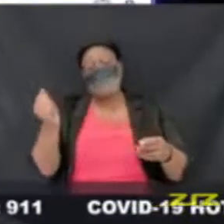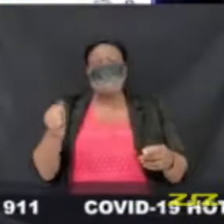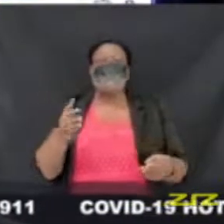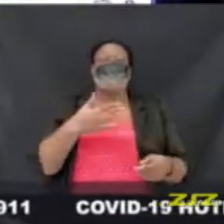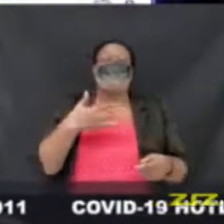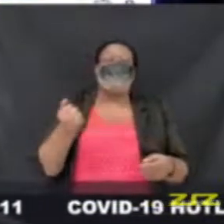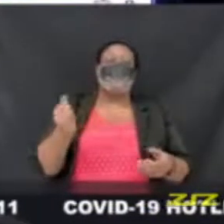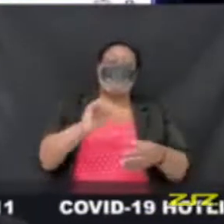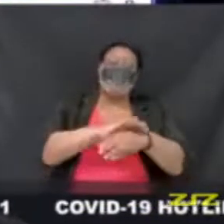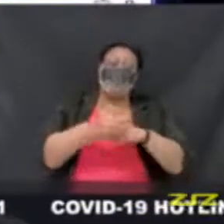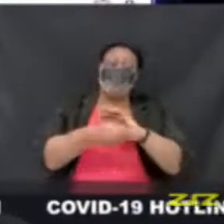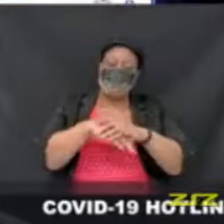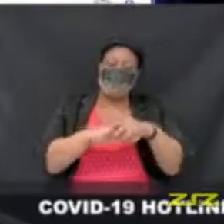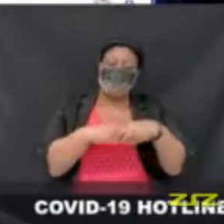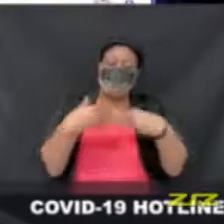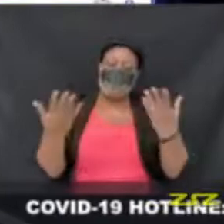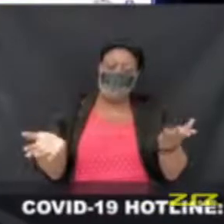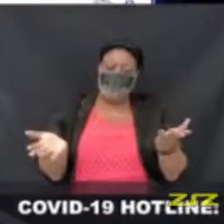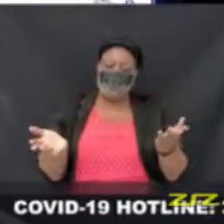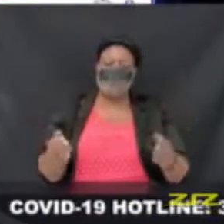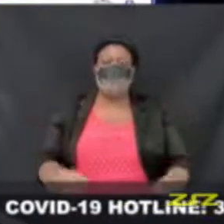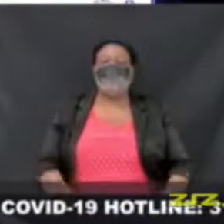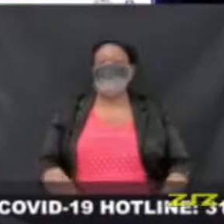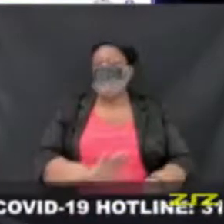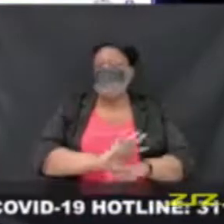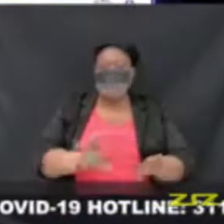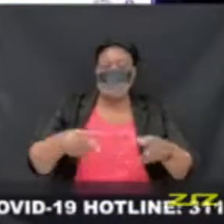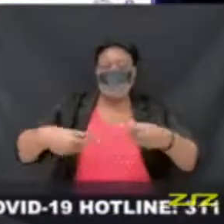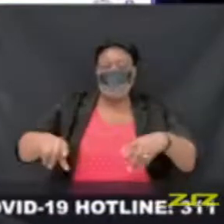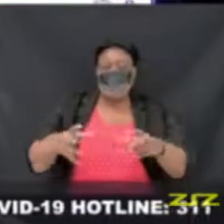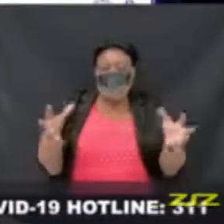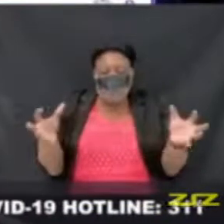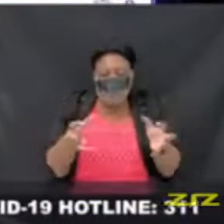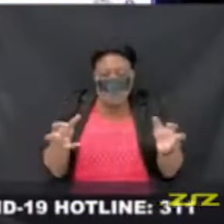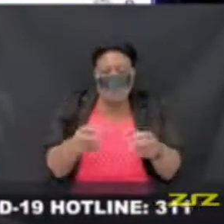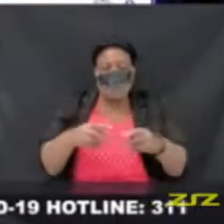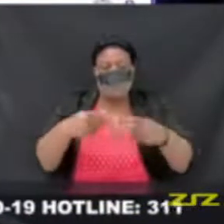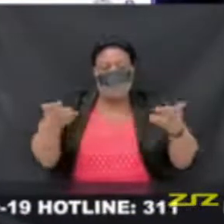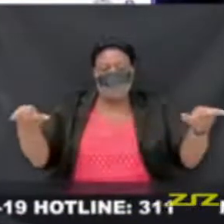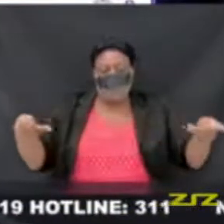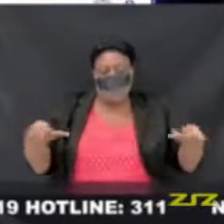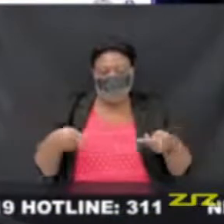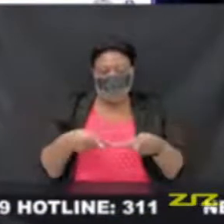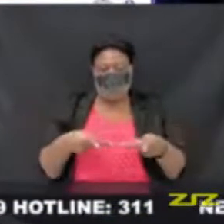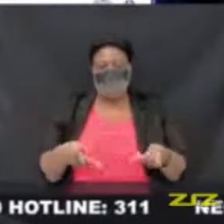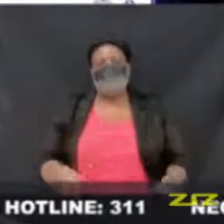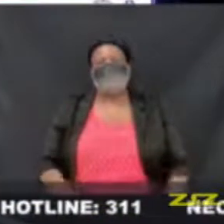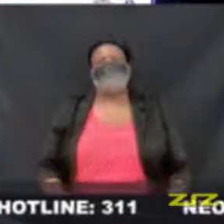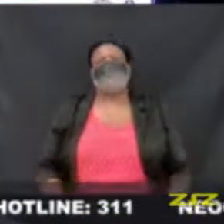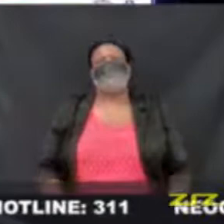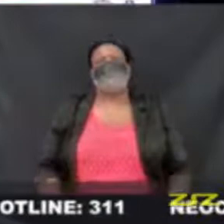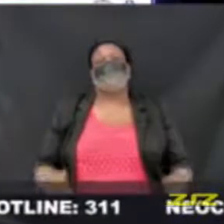hygiene behavior, and avoid crowds and crowded places. Thank you.